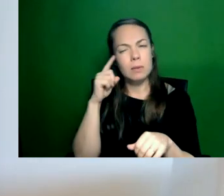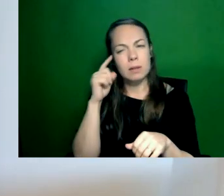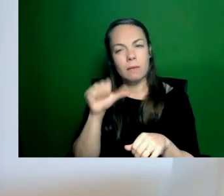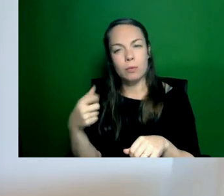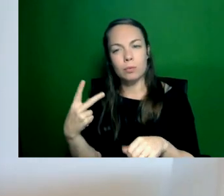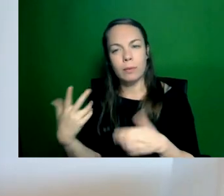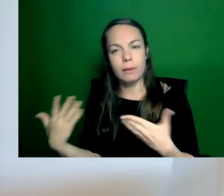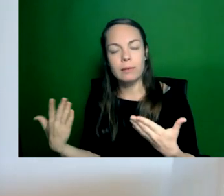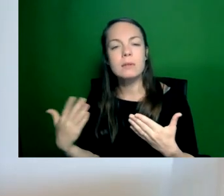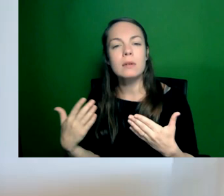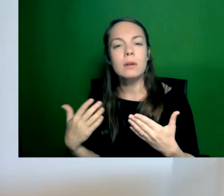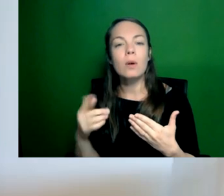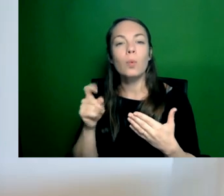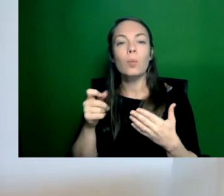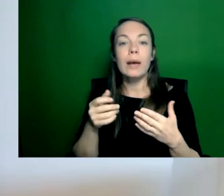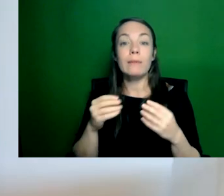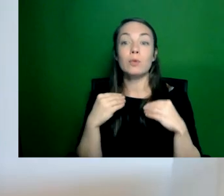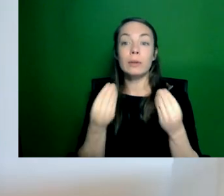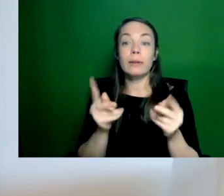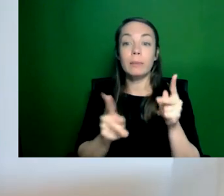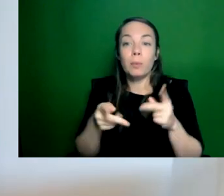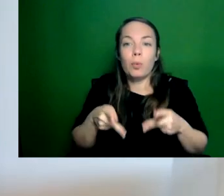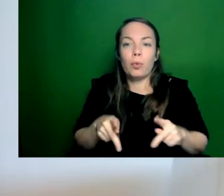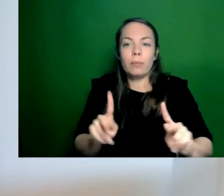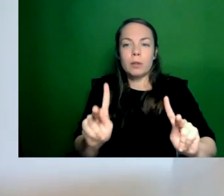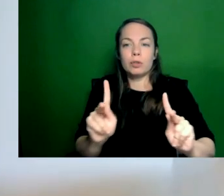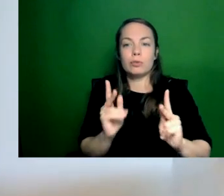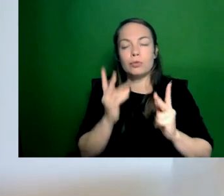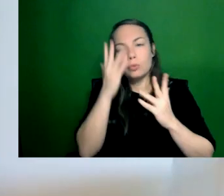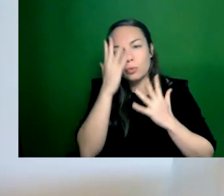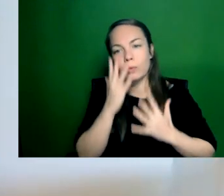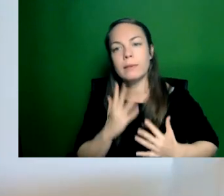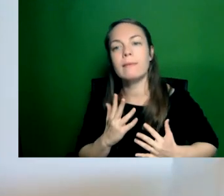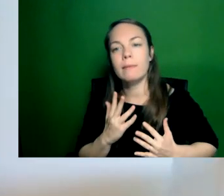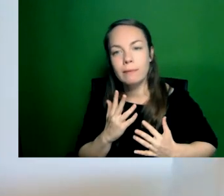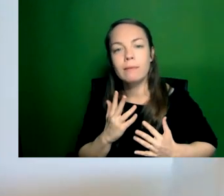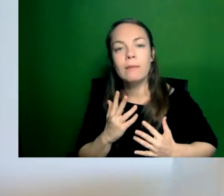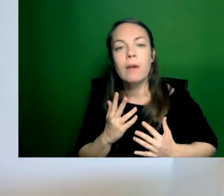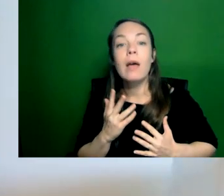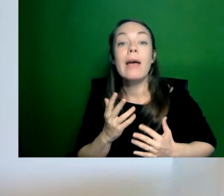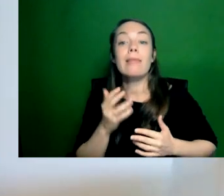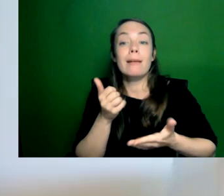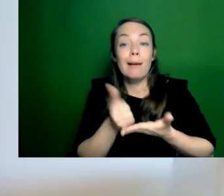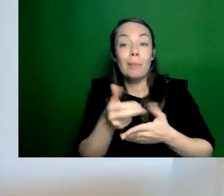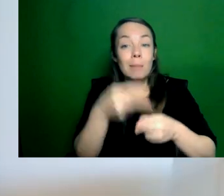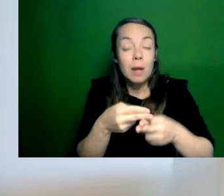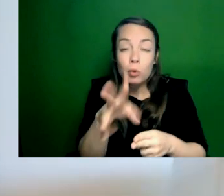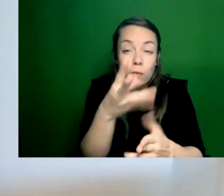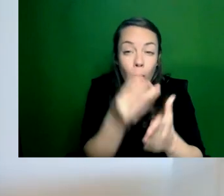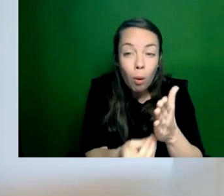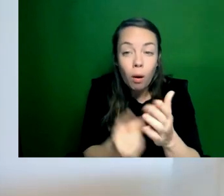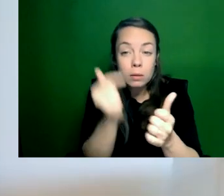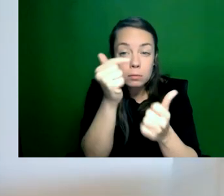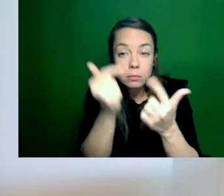we also need to give people permission to grieve the things that they don't like, and help them name what they've lost or they think